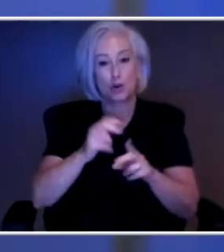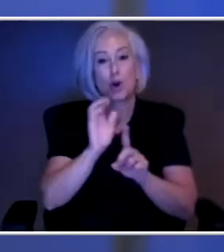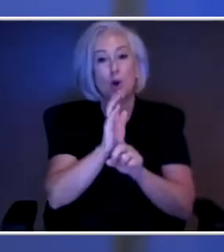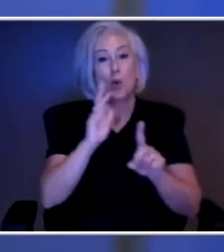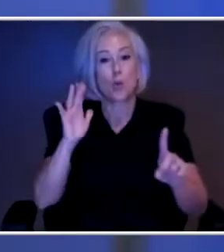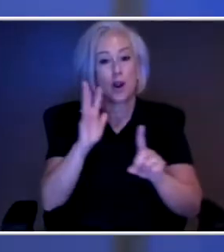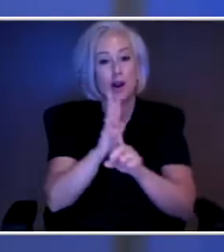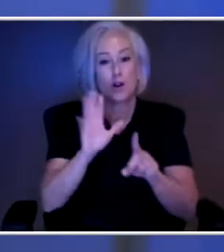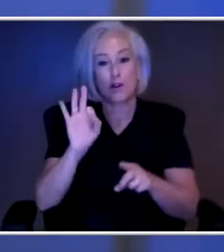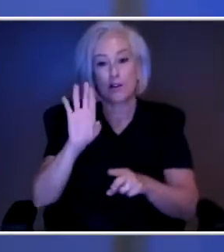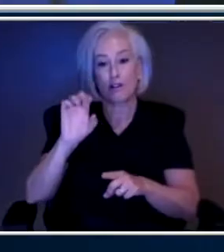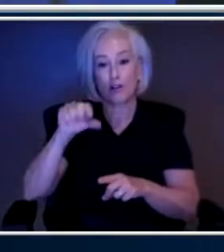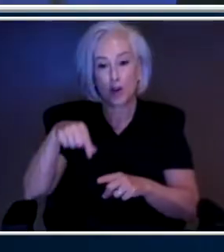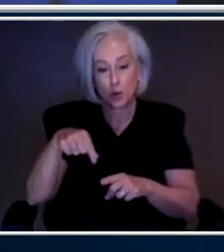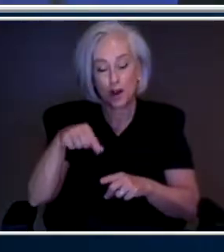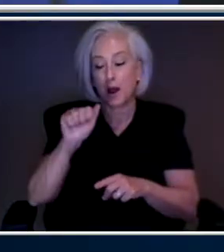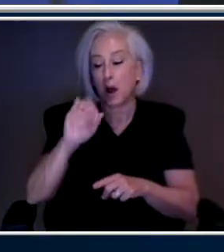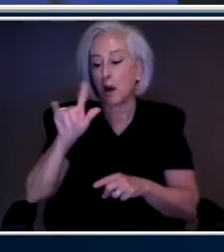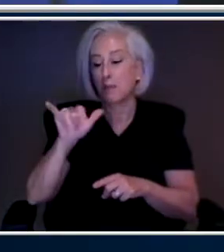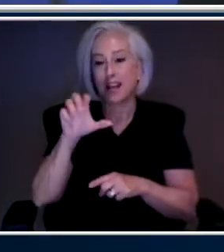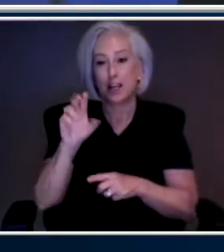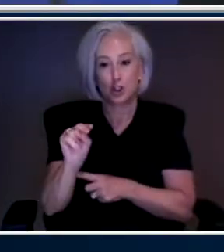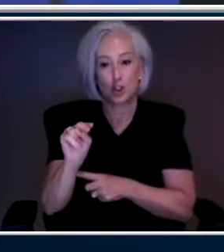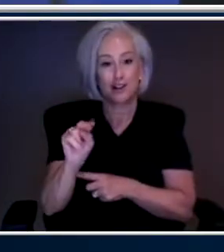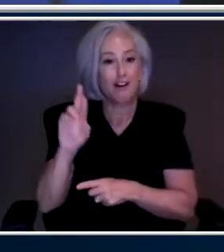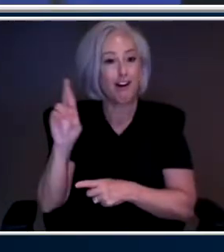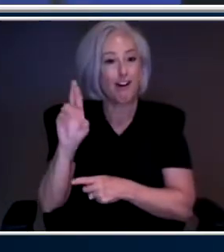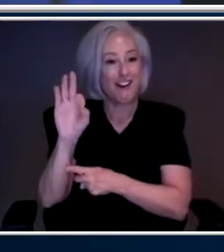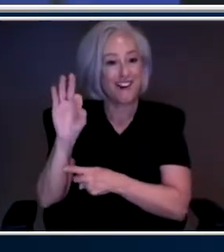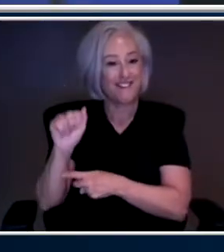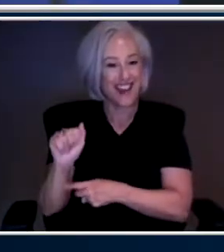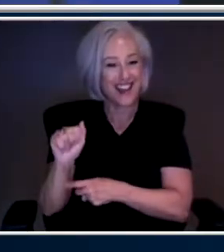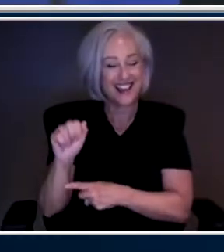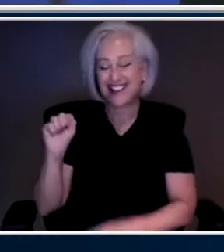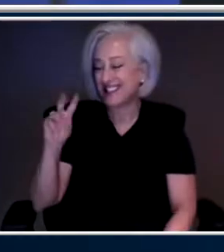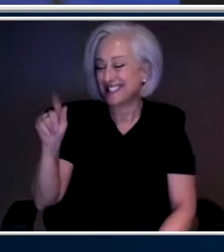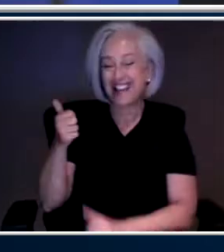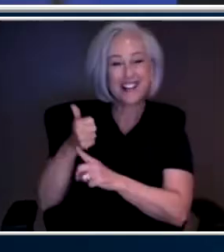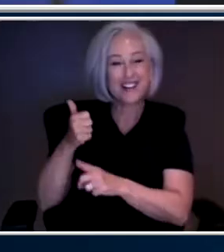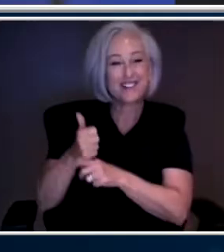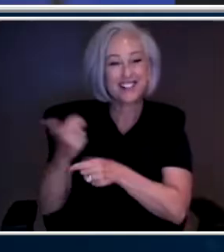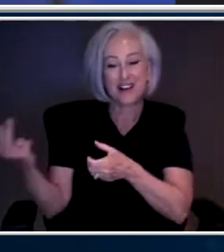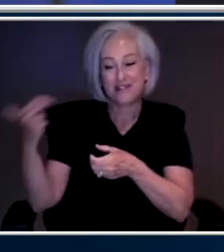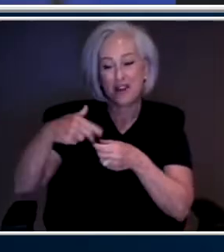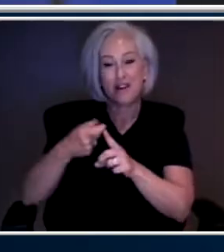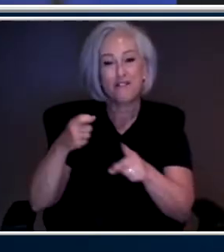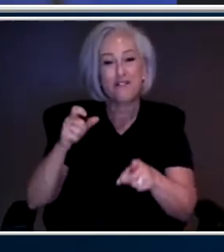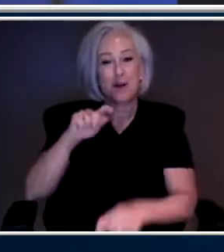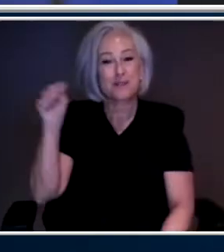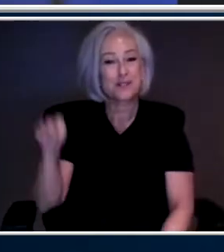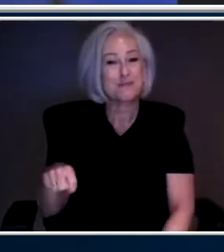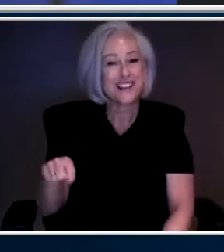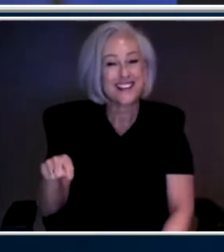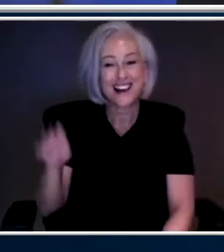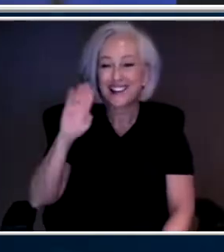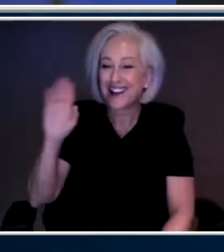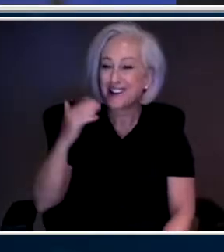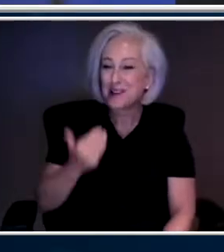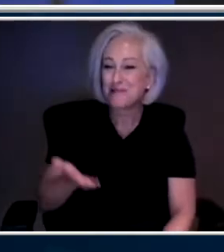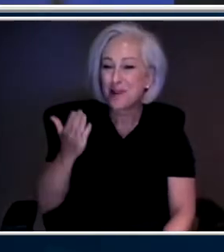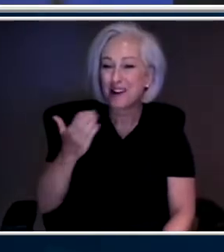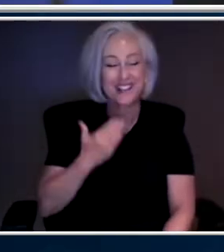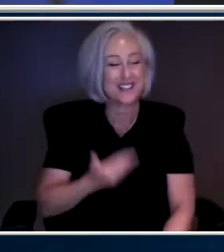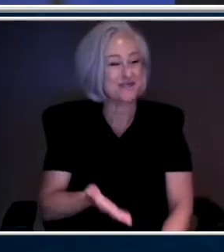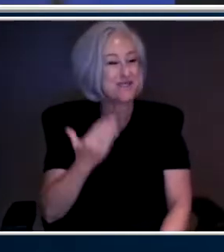or RFA. Sandy Fallon is joining us virtually from her home in Topeka. Sandy, good morning. Good morning,